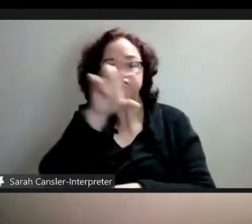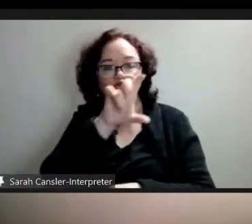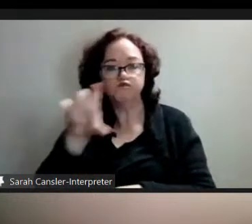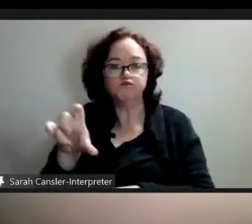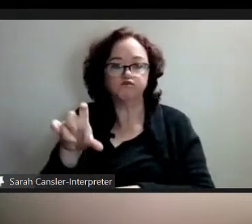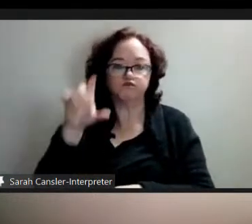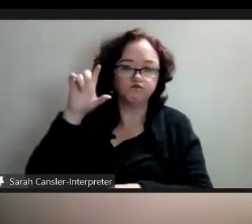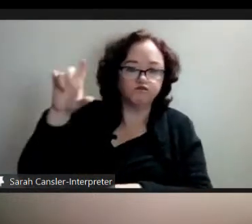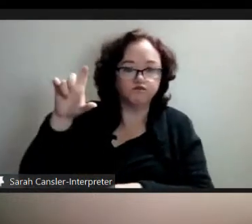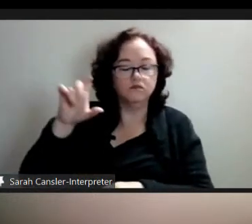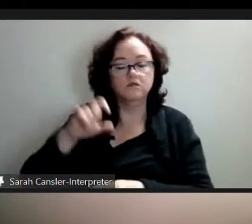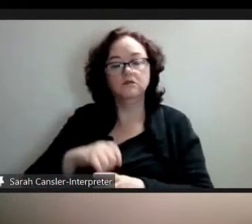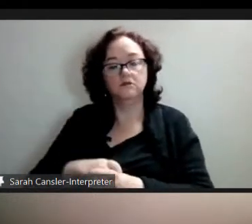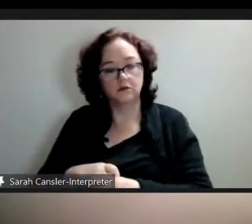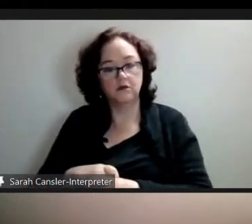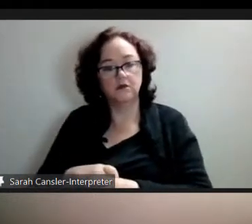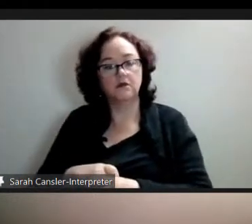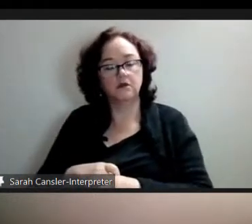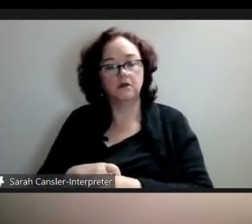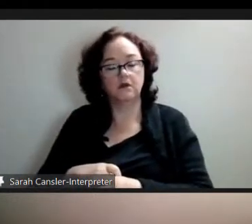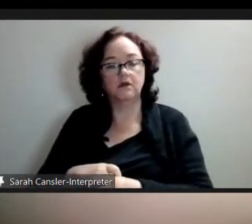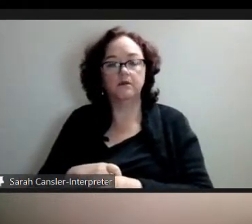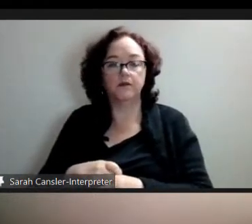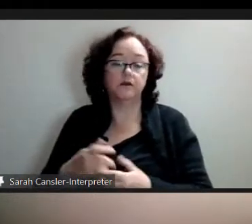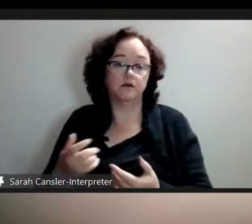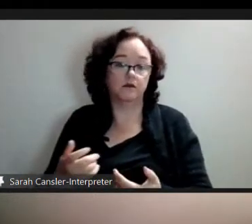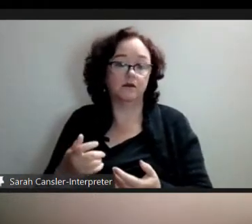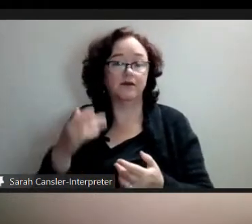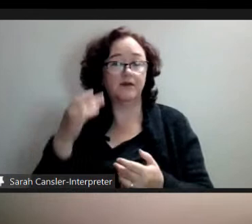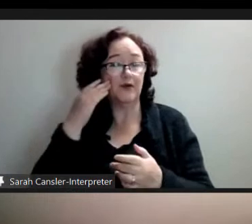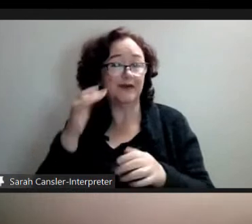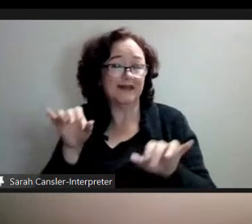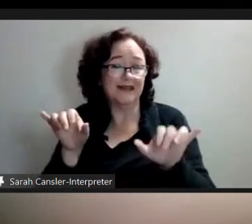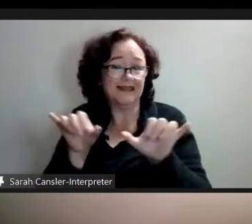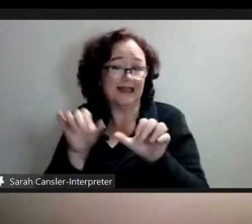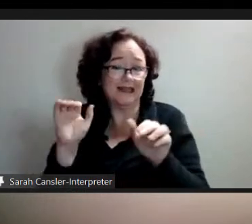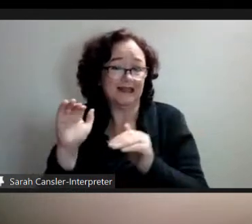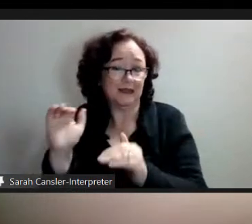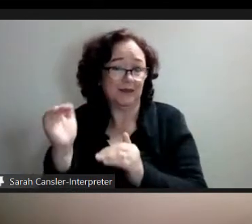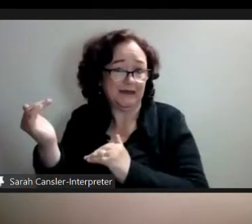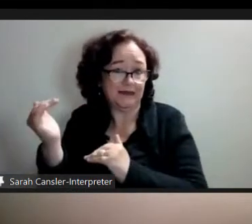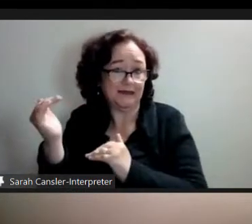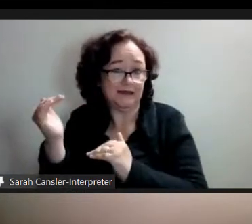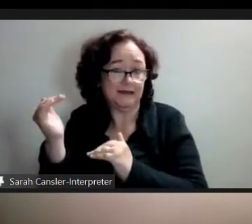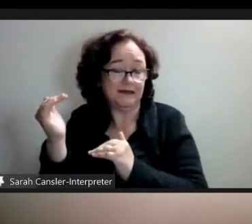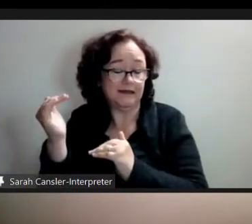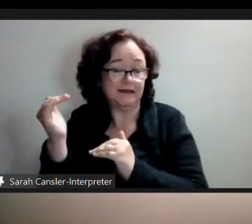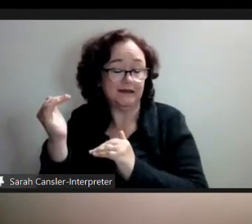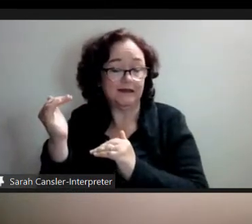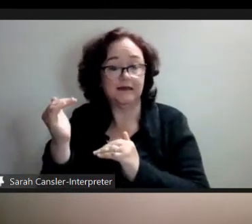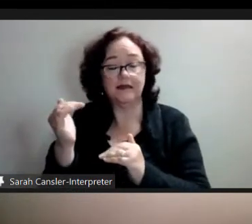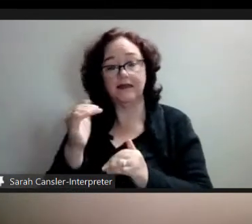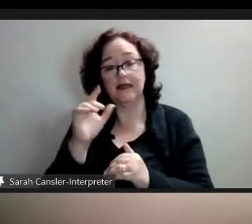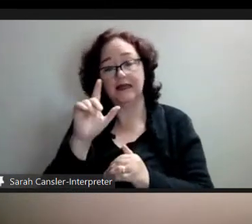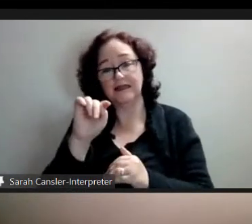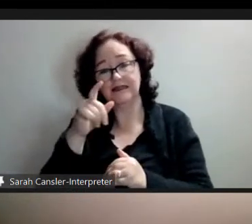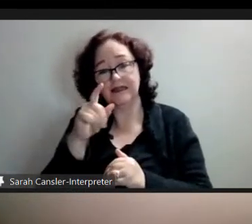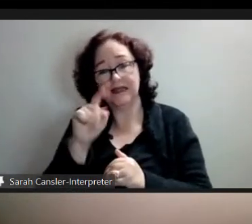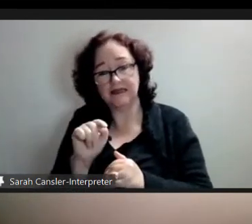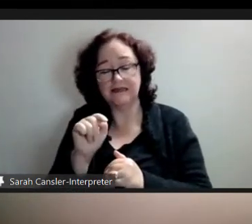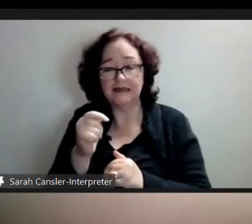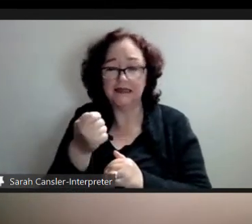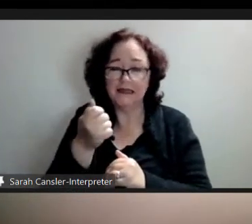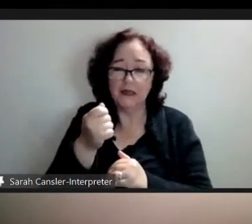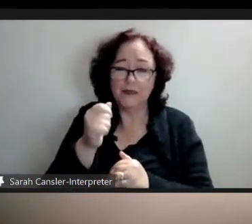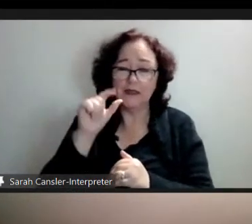have just a little bit in advance. But yeah, because of the size limitations and what we're trying to do with them, the text does end up a little bit smaller on those, very similar